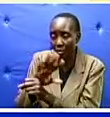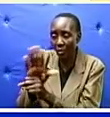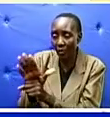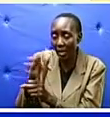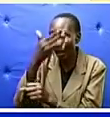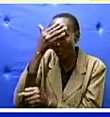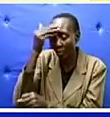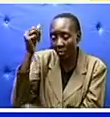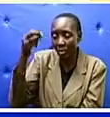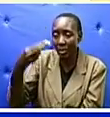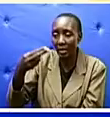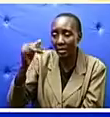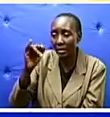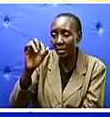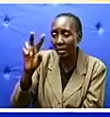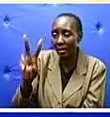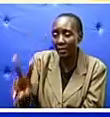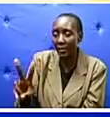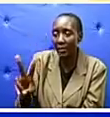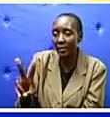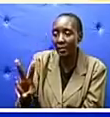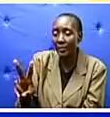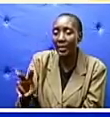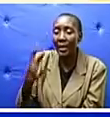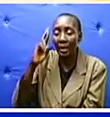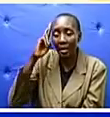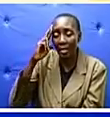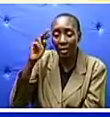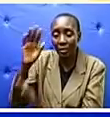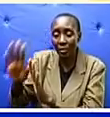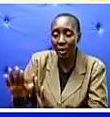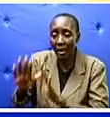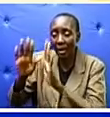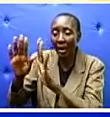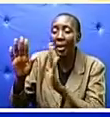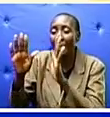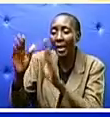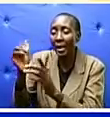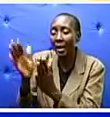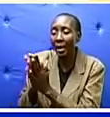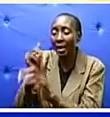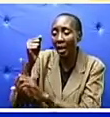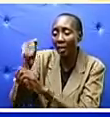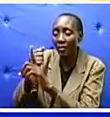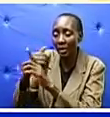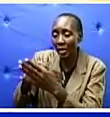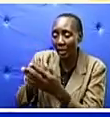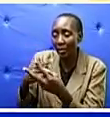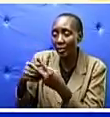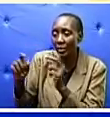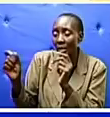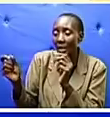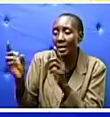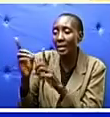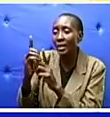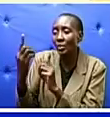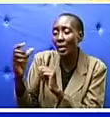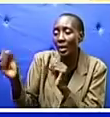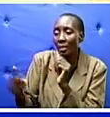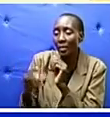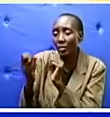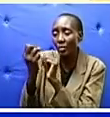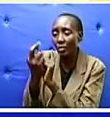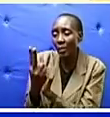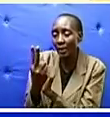we forgot about HIV. And that's why there's a campaign which started in the 1st on December, which when we separated about